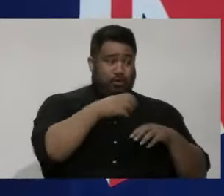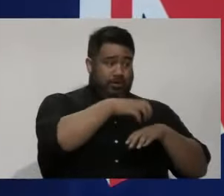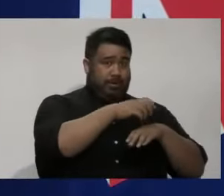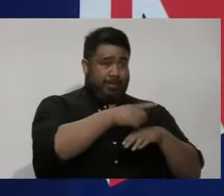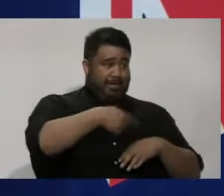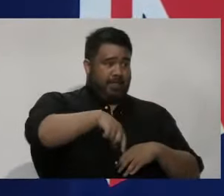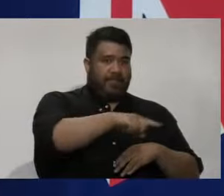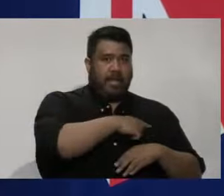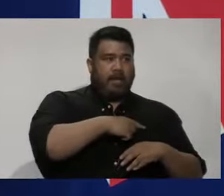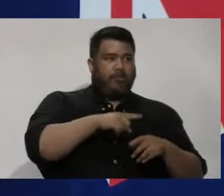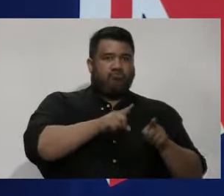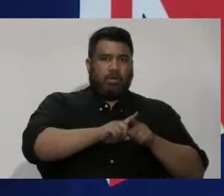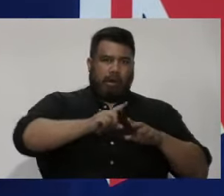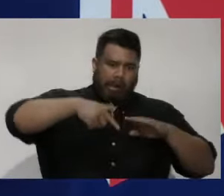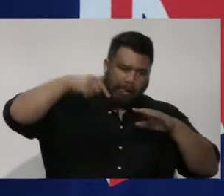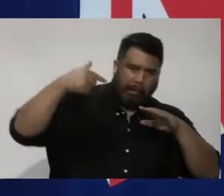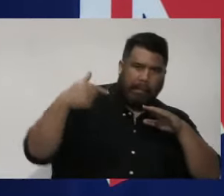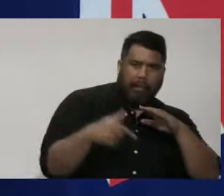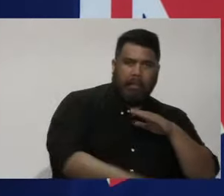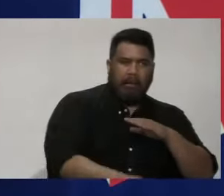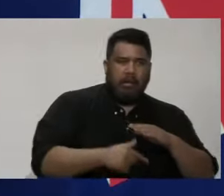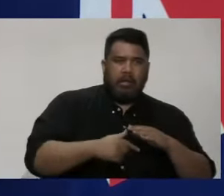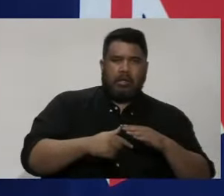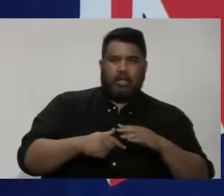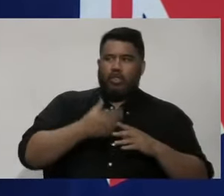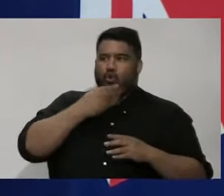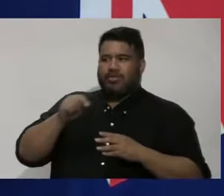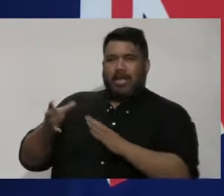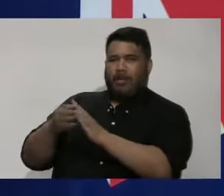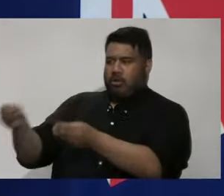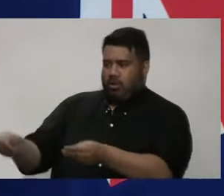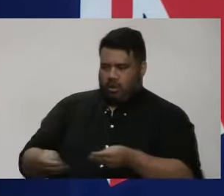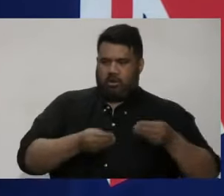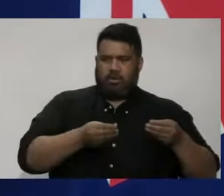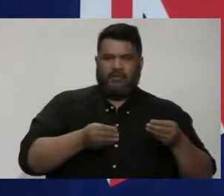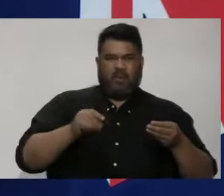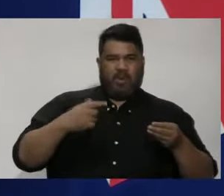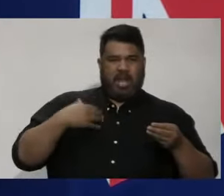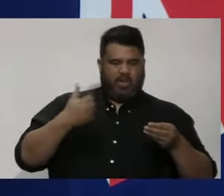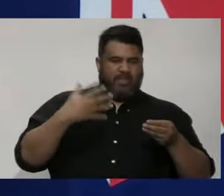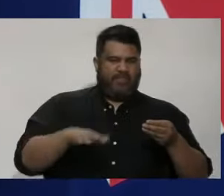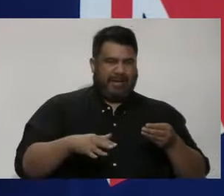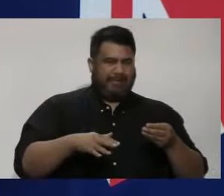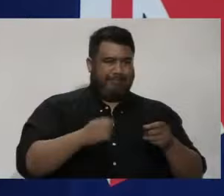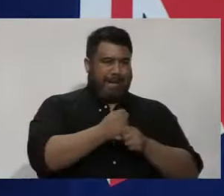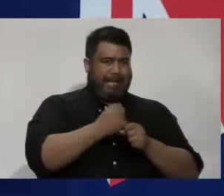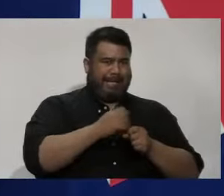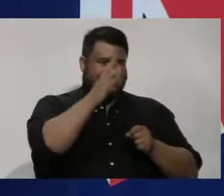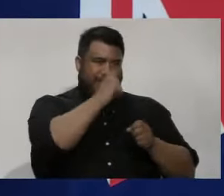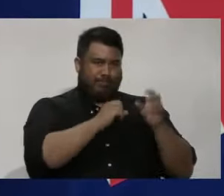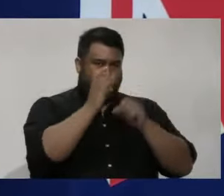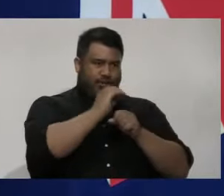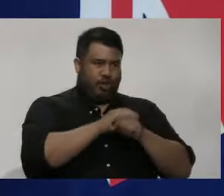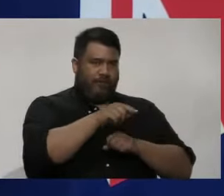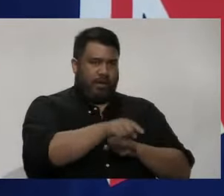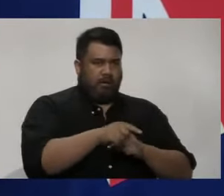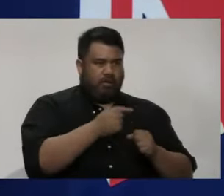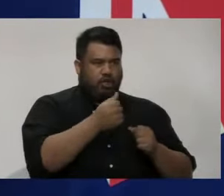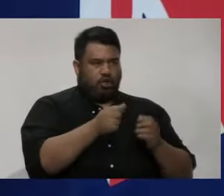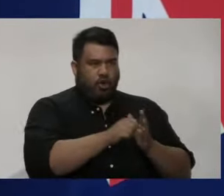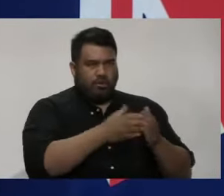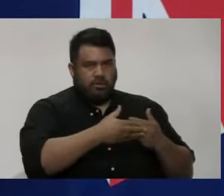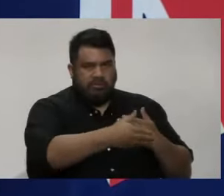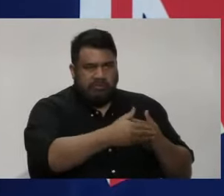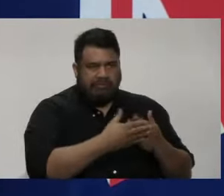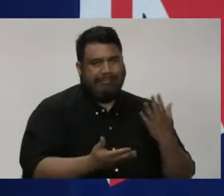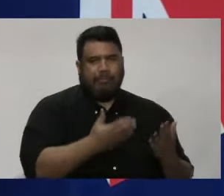take uncertain cluster modelling to then make assumptions around whether or not we might have resurgence that might take us back in. So did you ask them to do